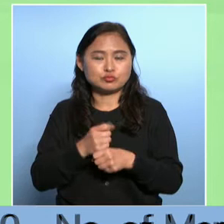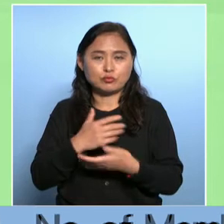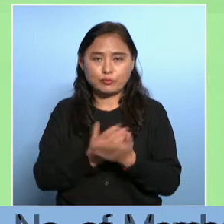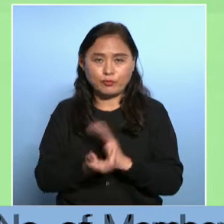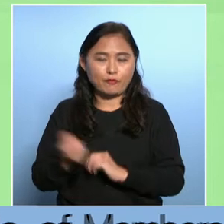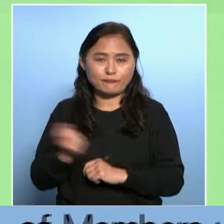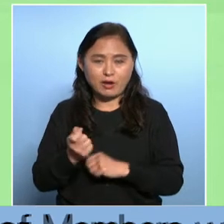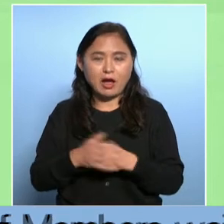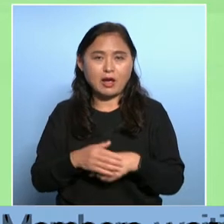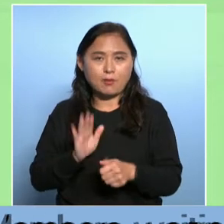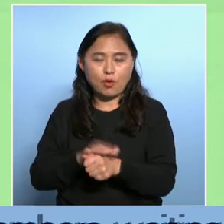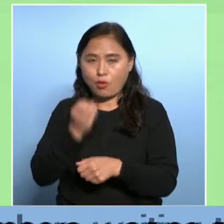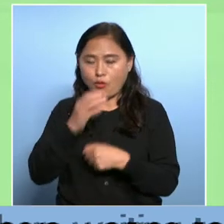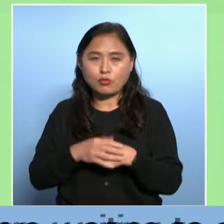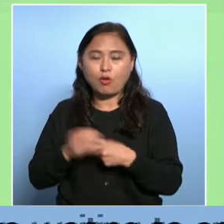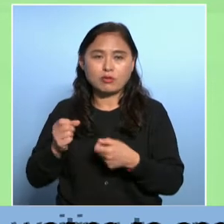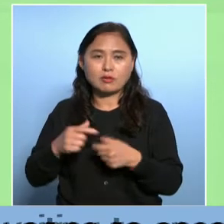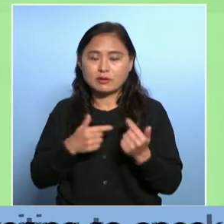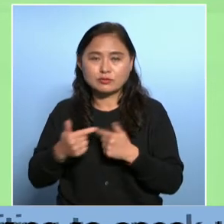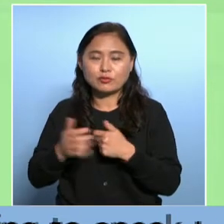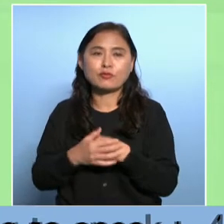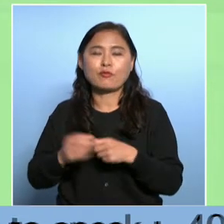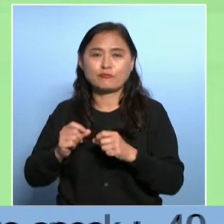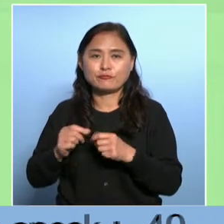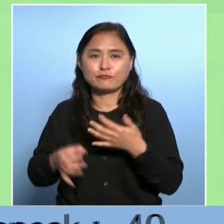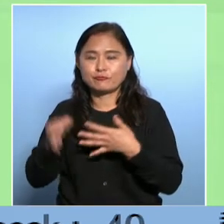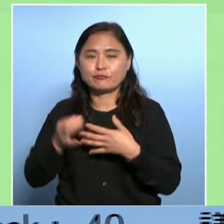DBAs, both in the north and in the south.